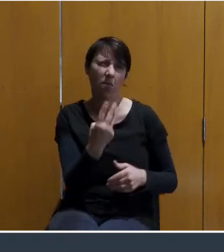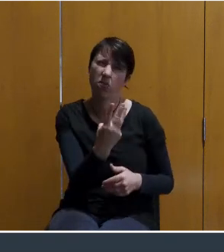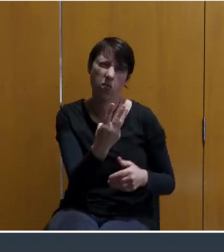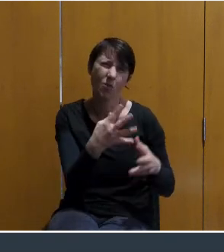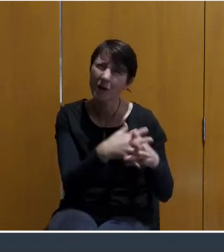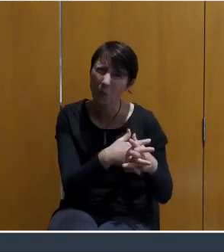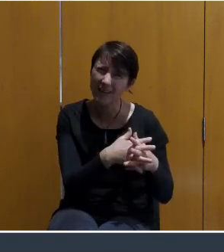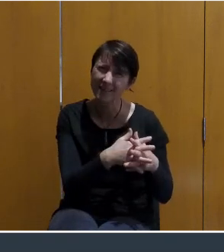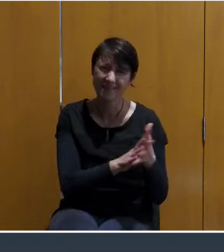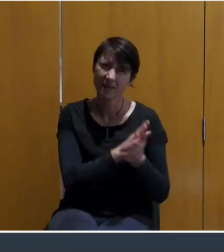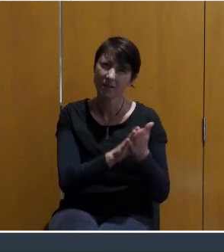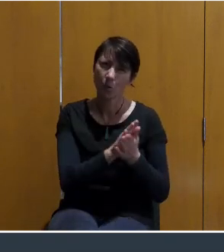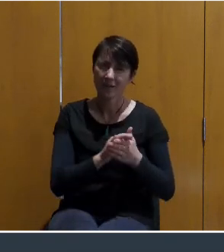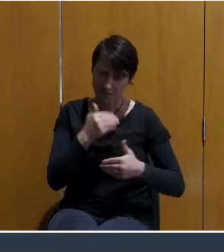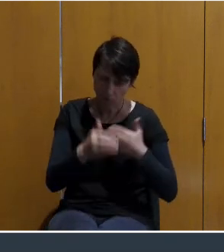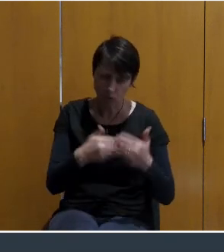to foster.